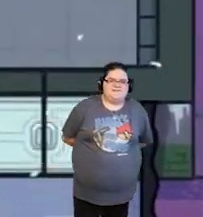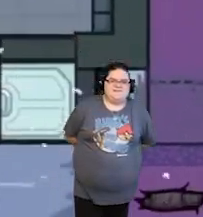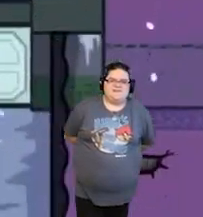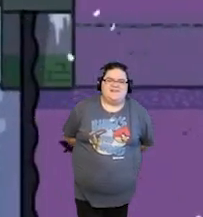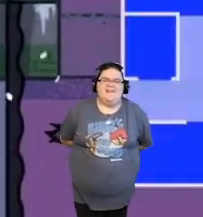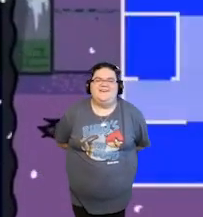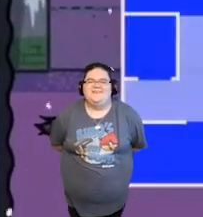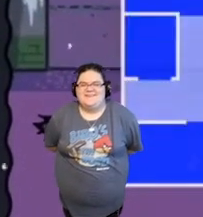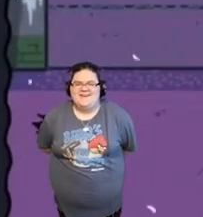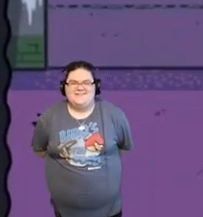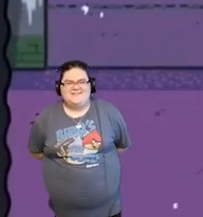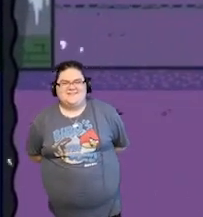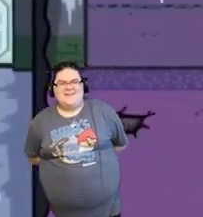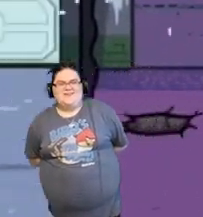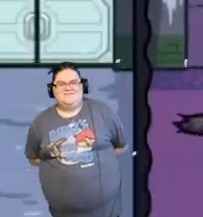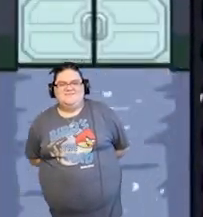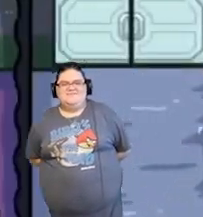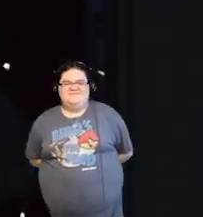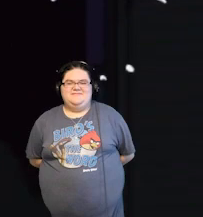here.